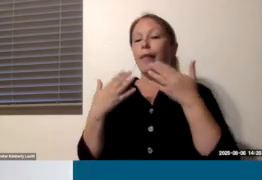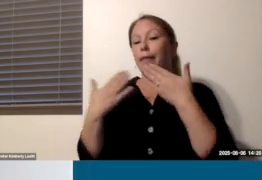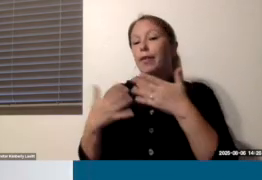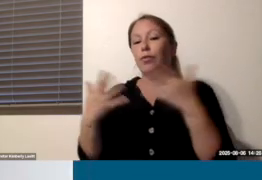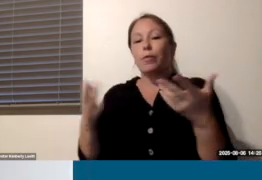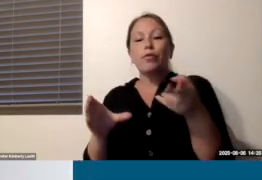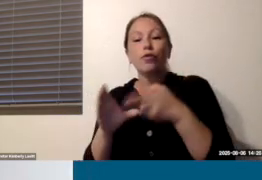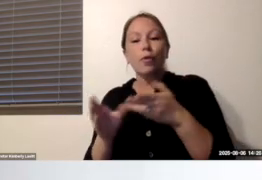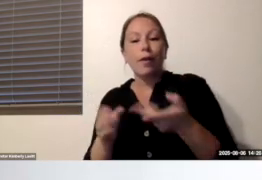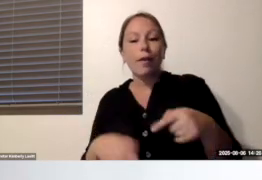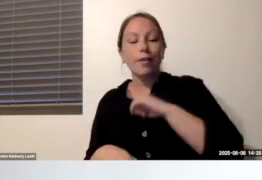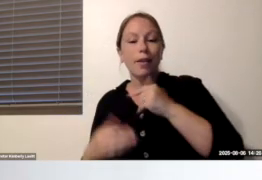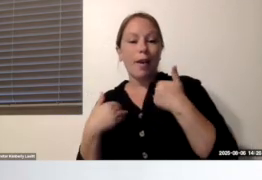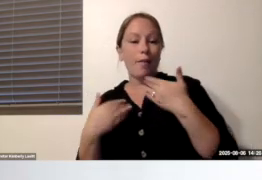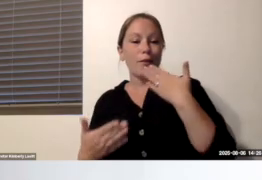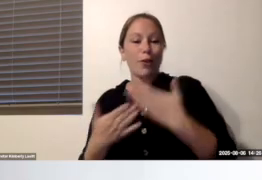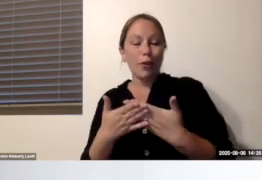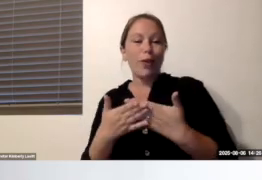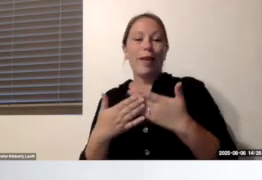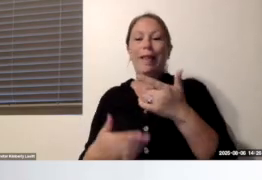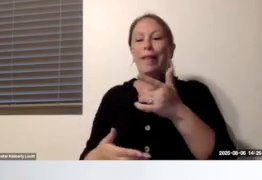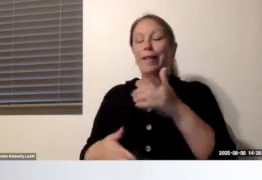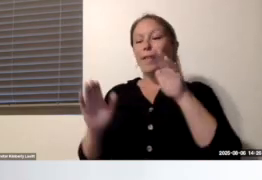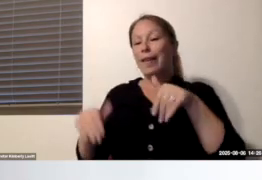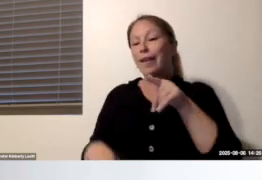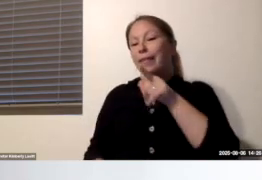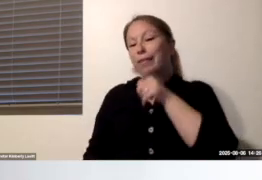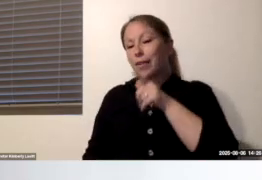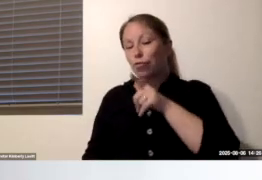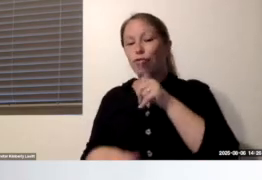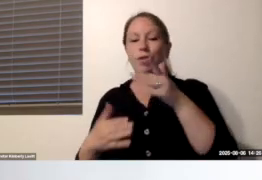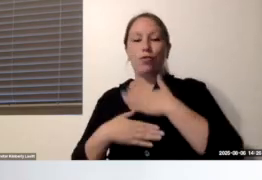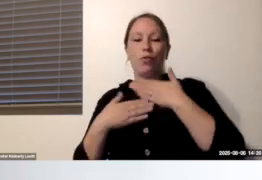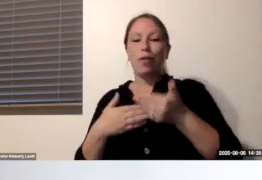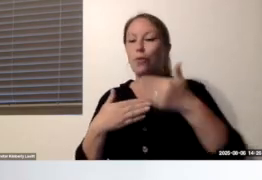and hopefully you can have a good late lunch and enjoy the rest of your afternoon.